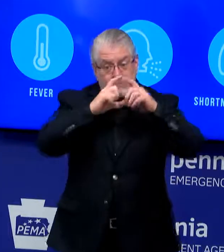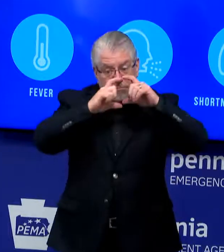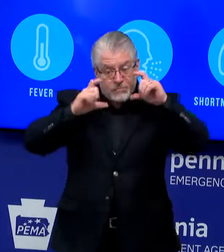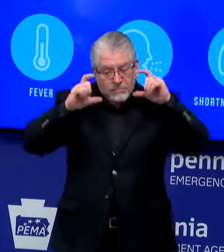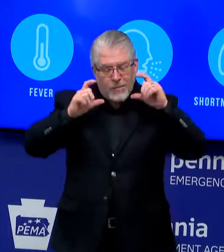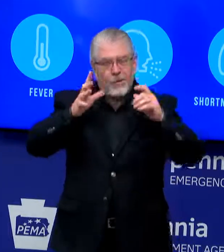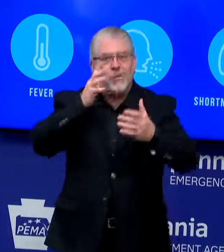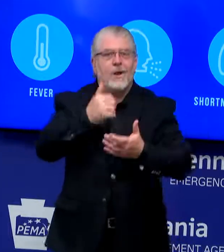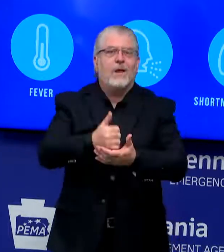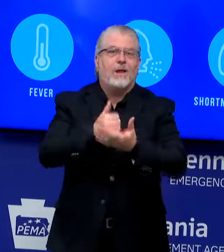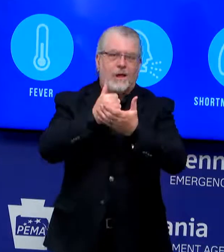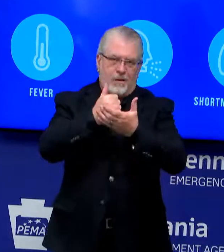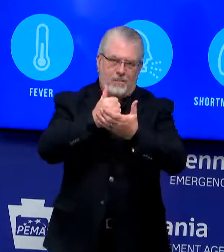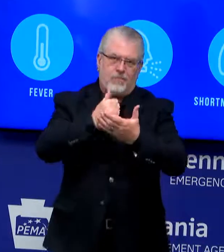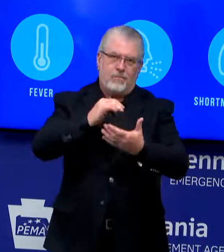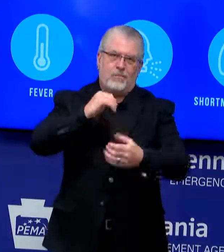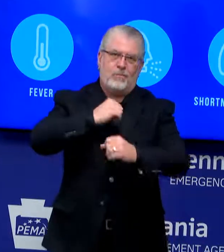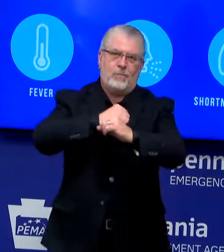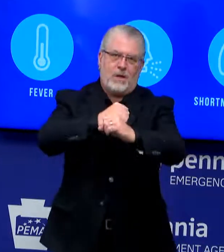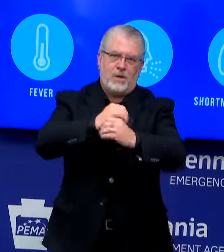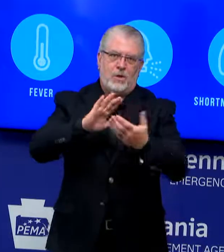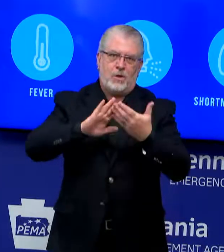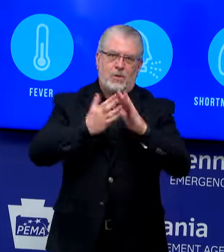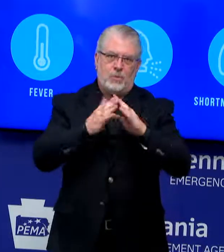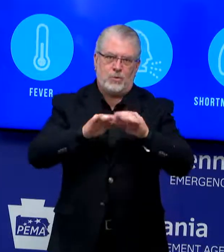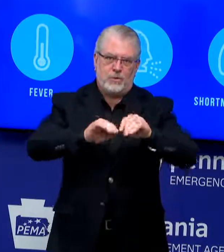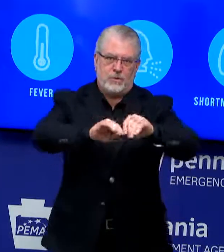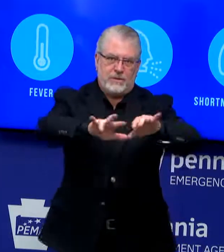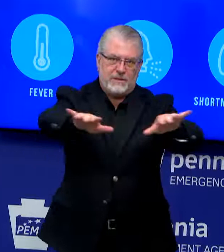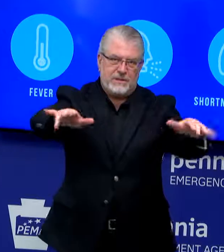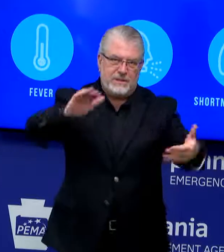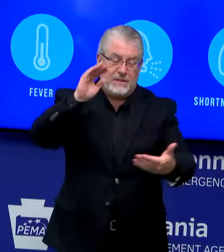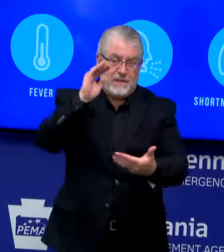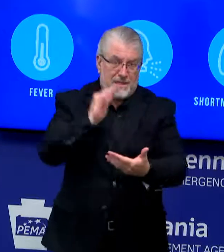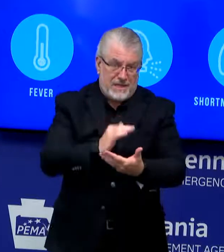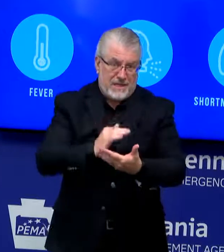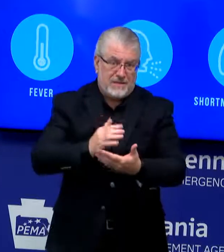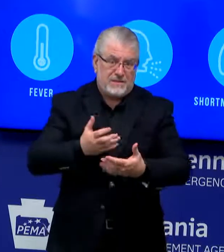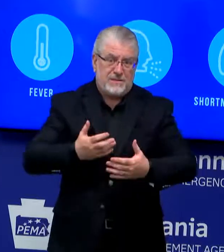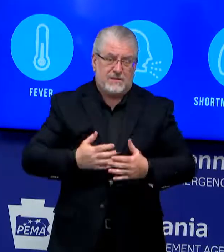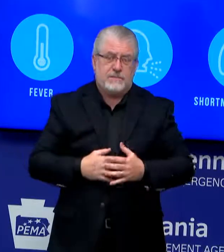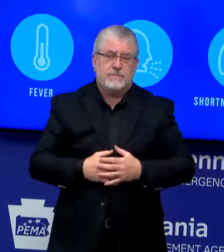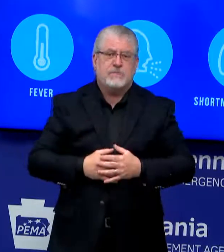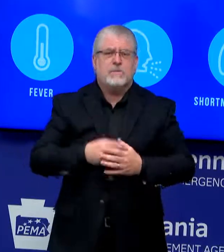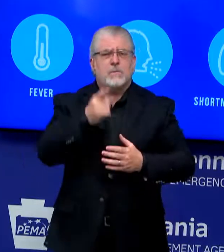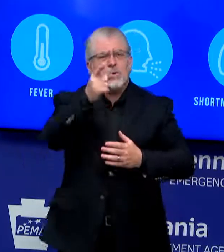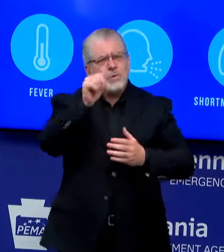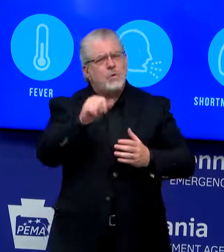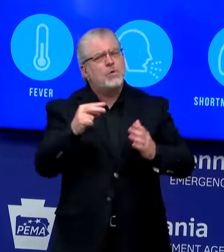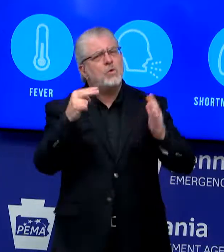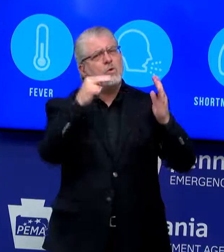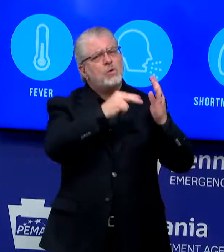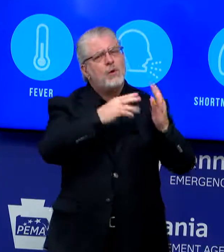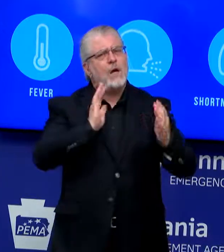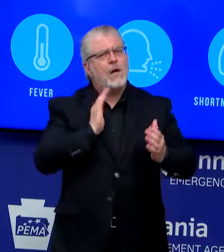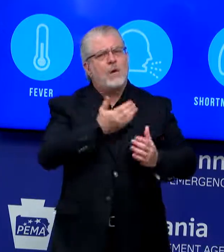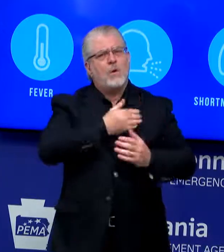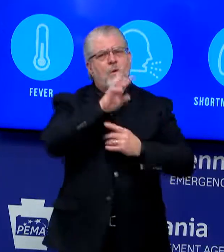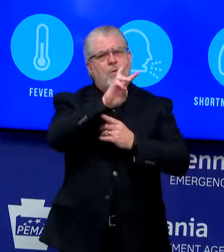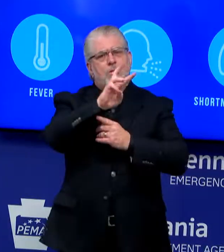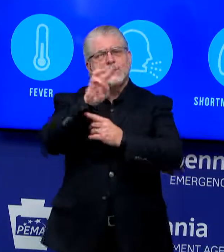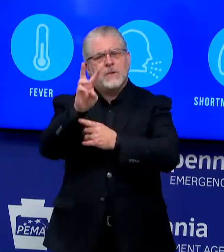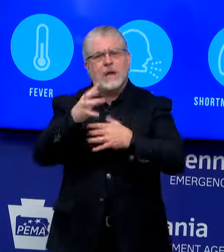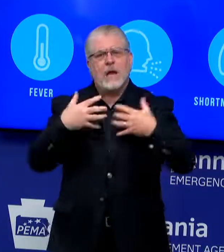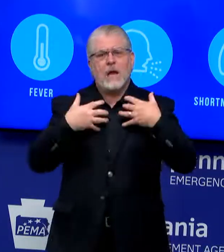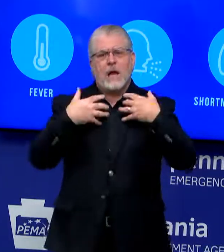Now, we have created resources for you on what type of mask you may wear and how to make your own if you can't purchase one.